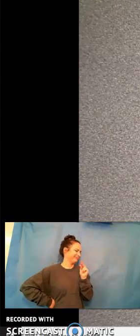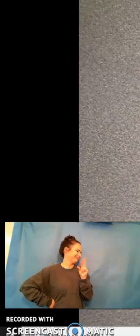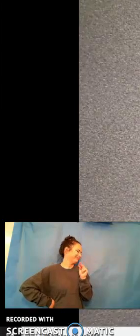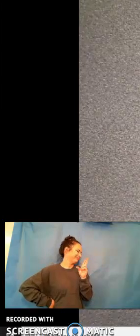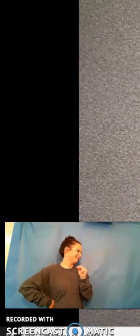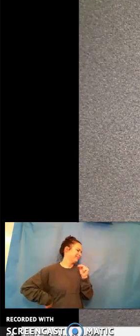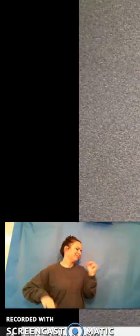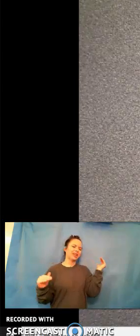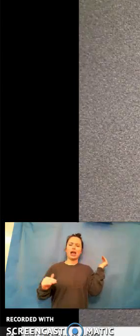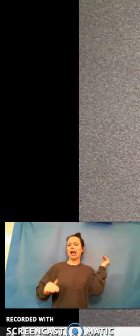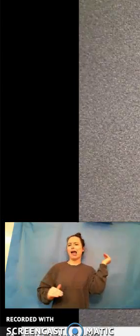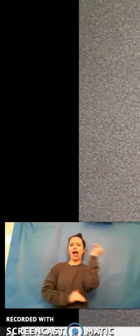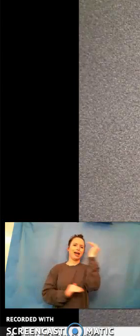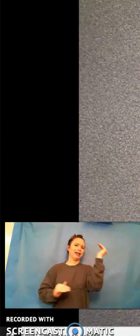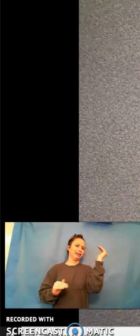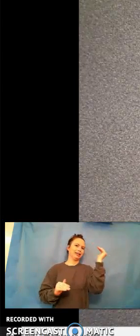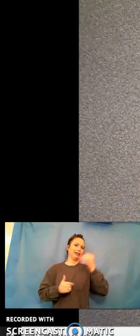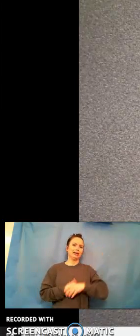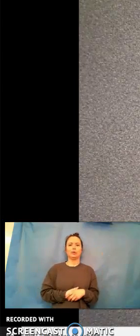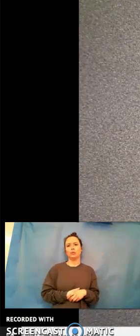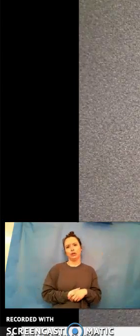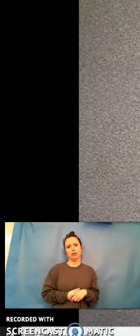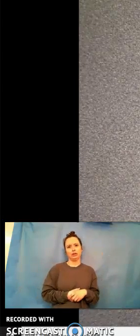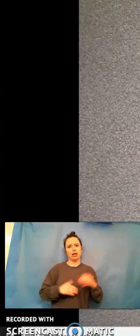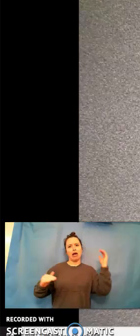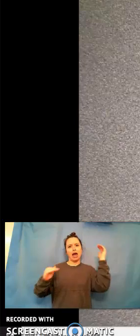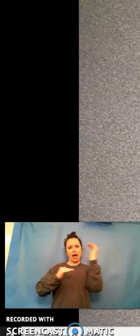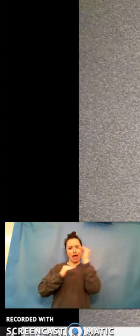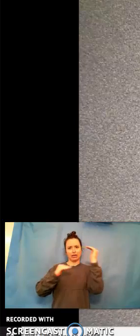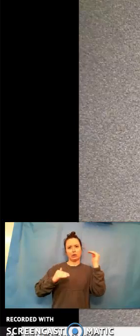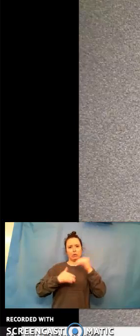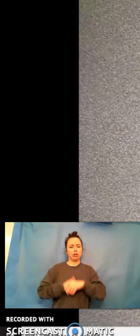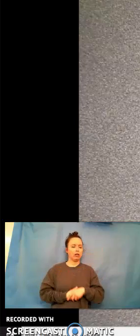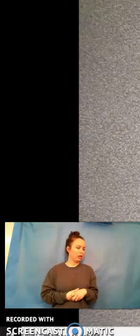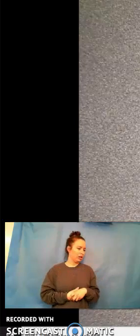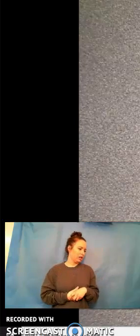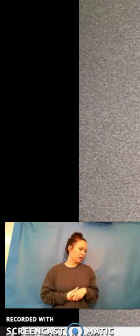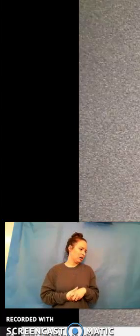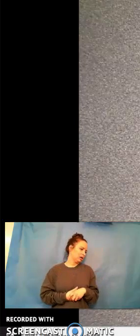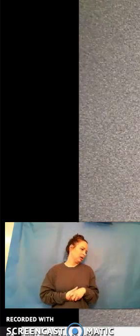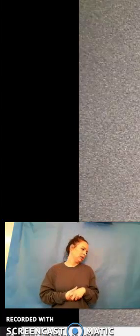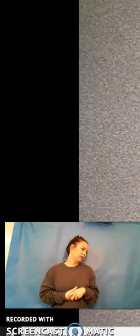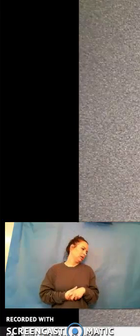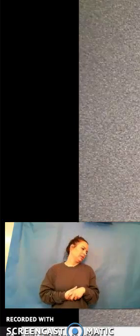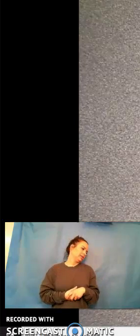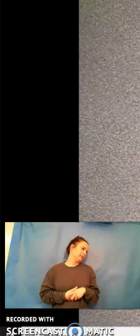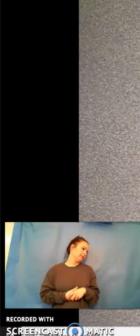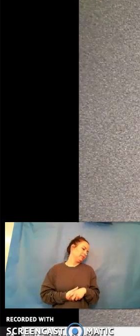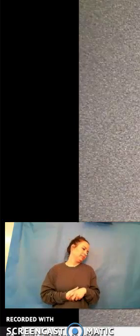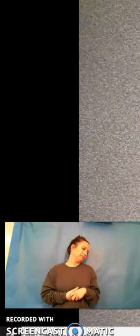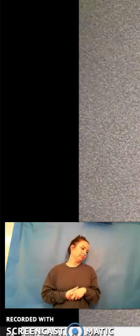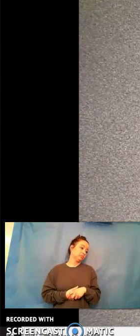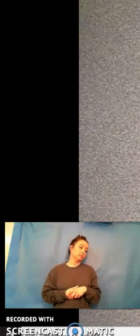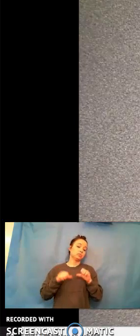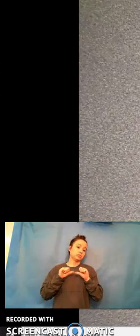No, not at all. So he is unequal. All right, we'll do these last two together, then you'll finish